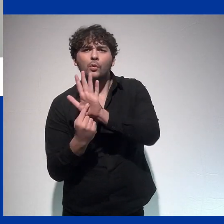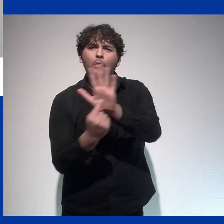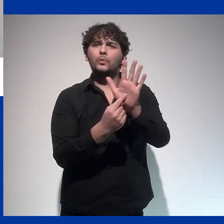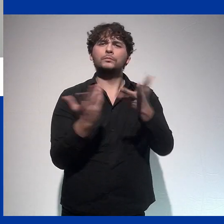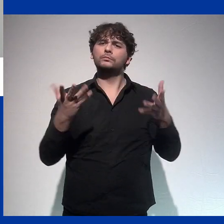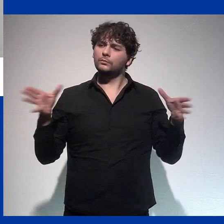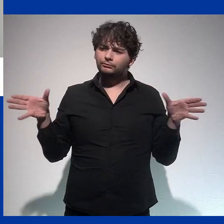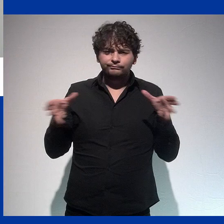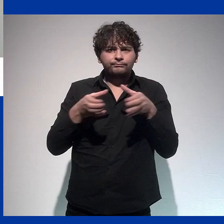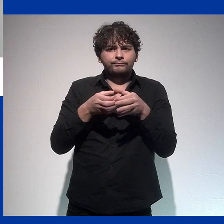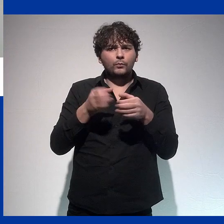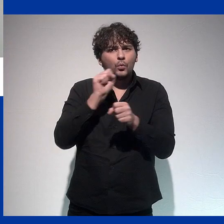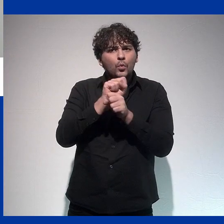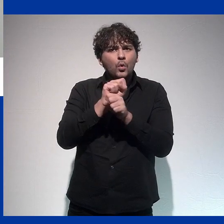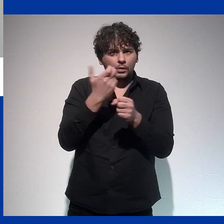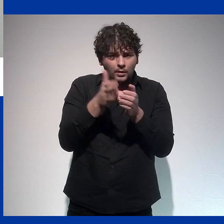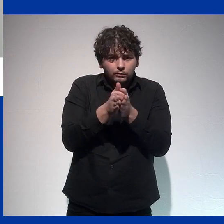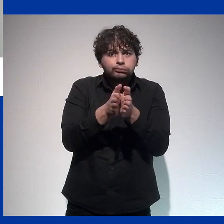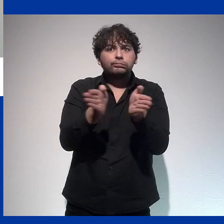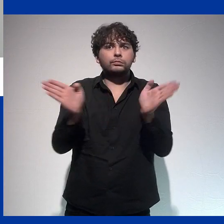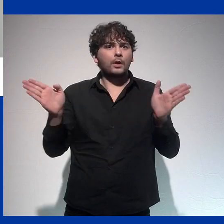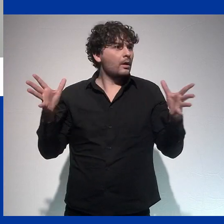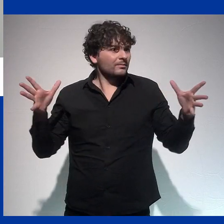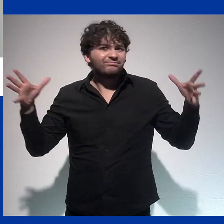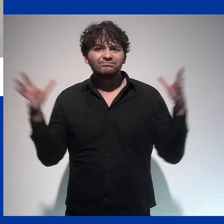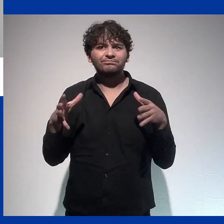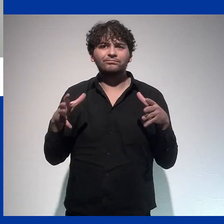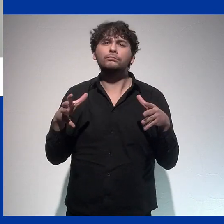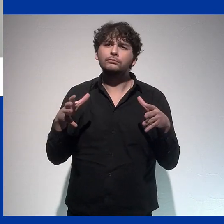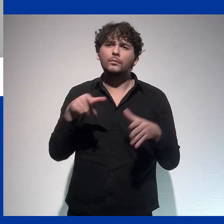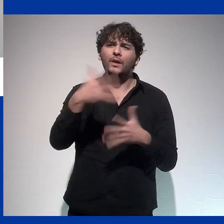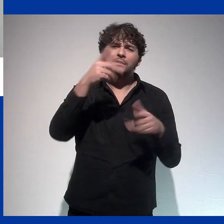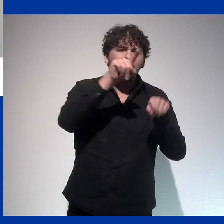well-run engine, each of us has the responsibility to develop and implement,